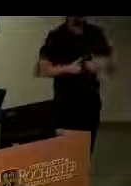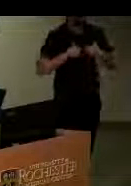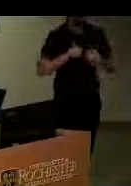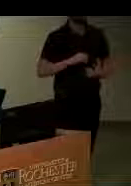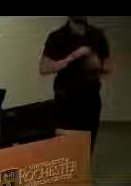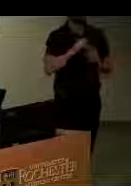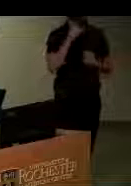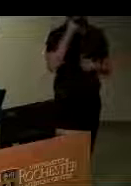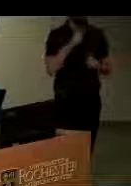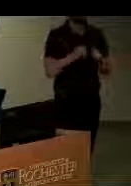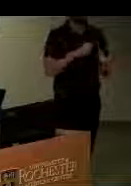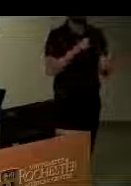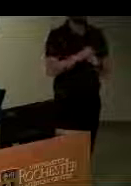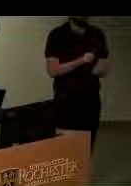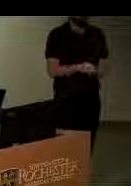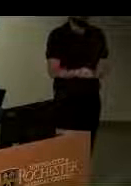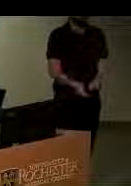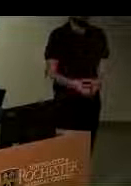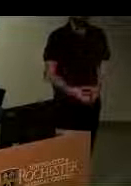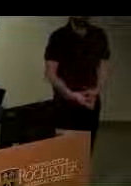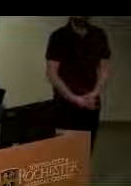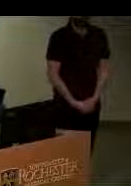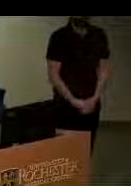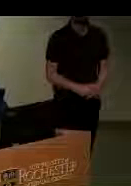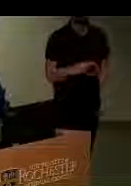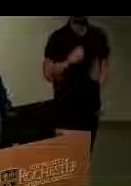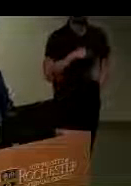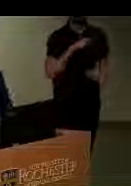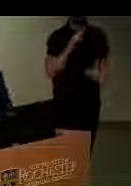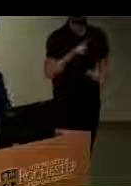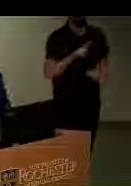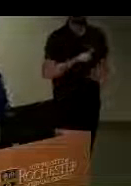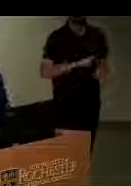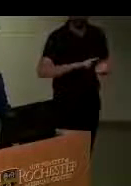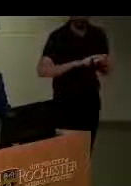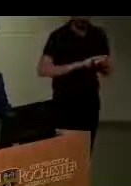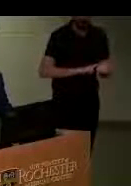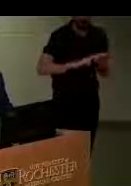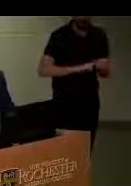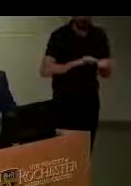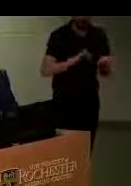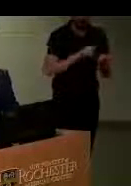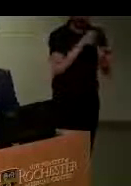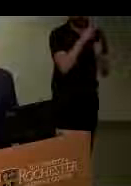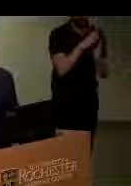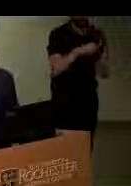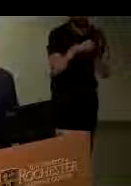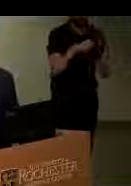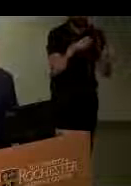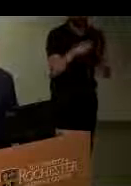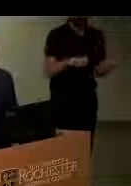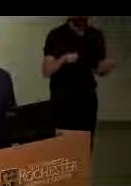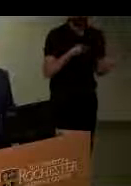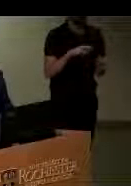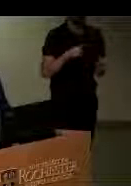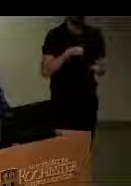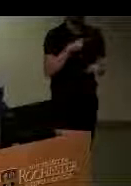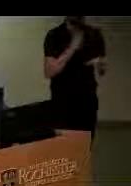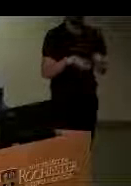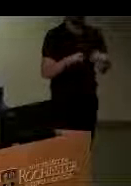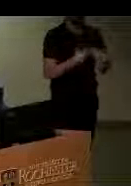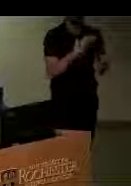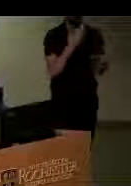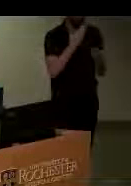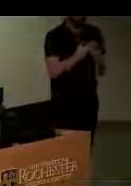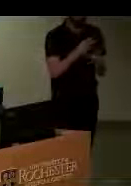death, and that we needed to be very tuned into those transitions, or we could not be the real caregiver that